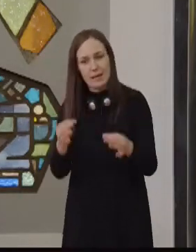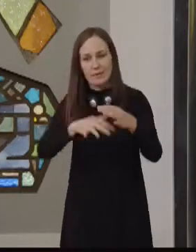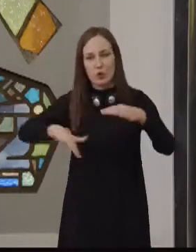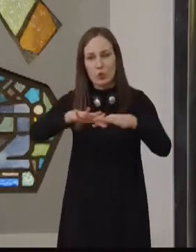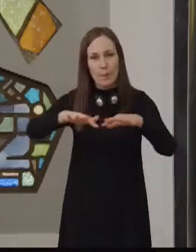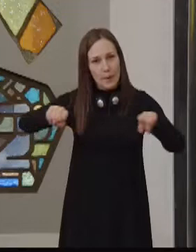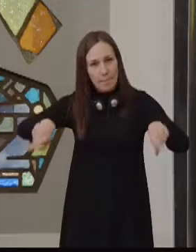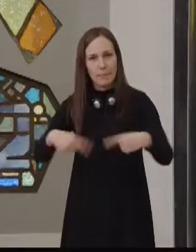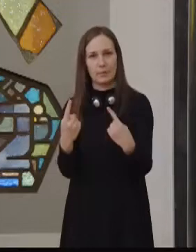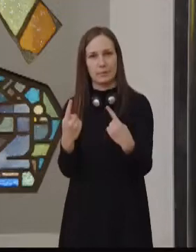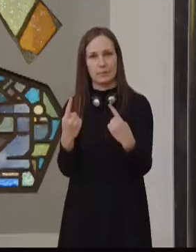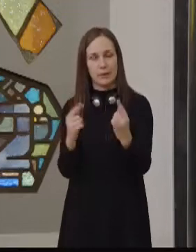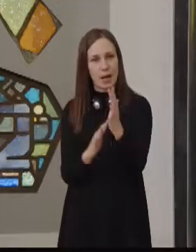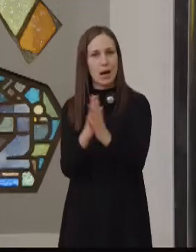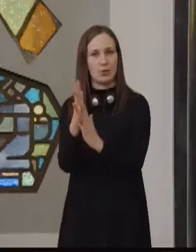own